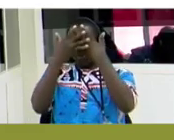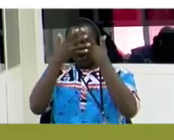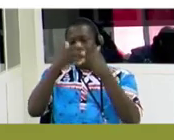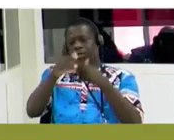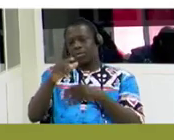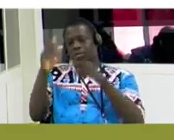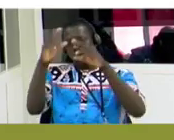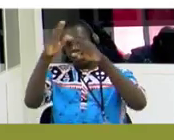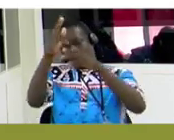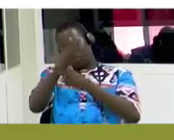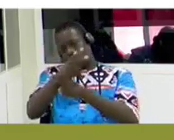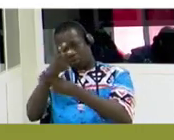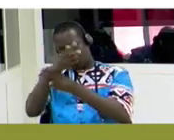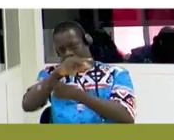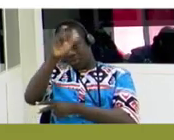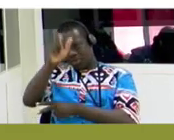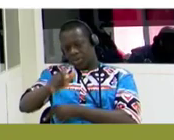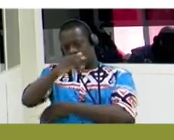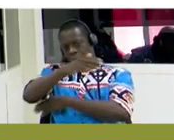doors. We enter.